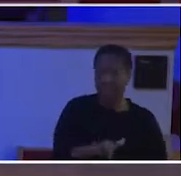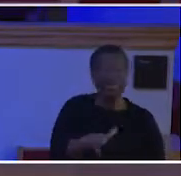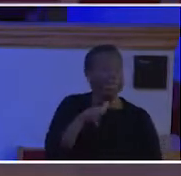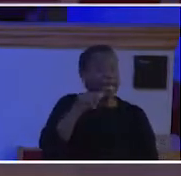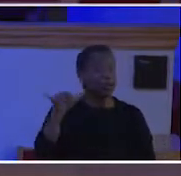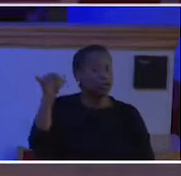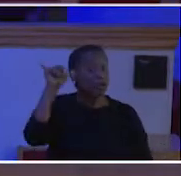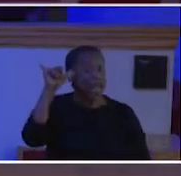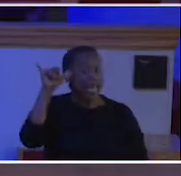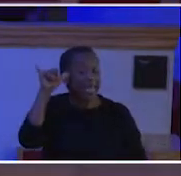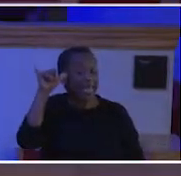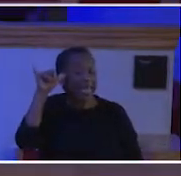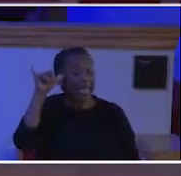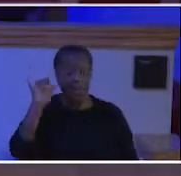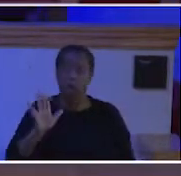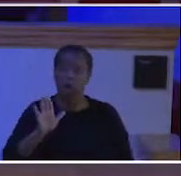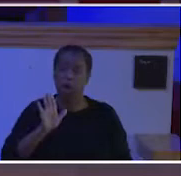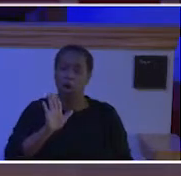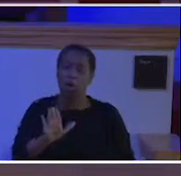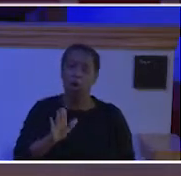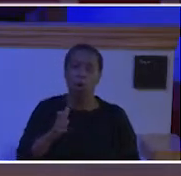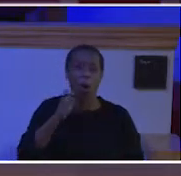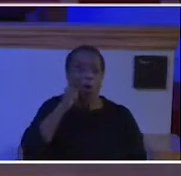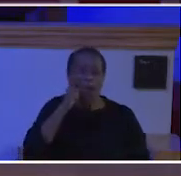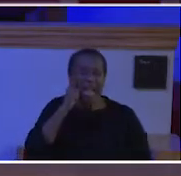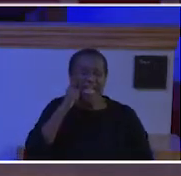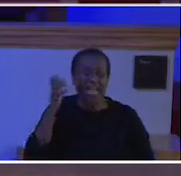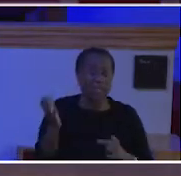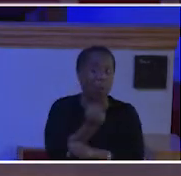Yesterday, your Redskins won.